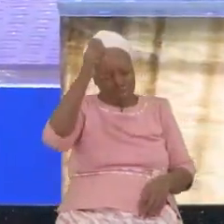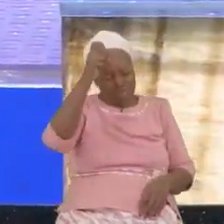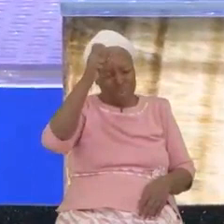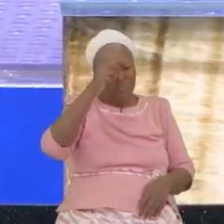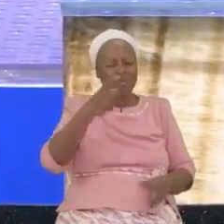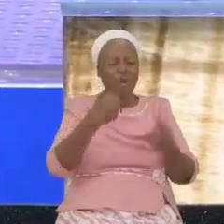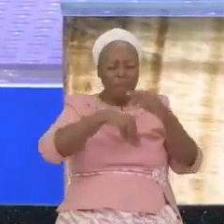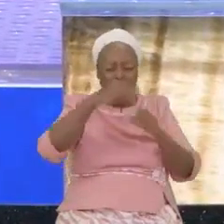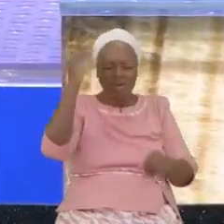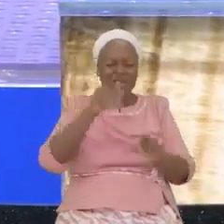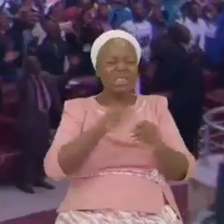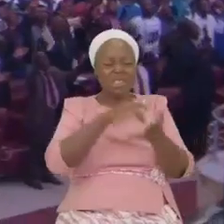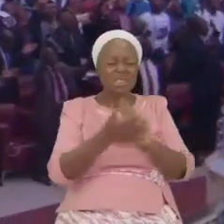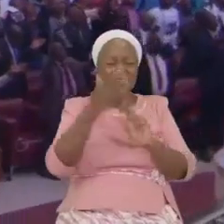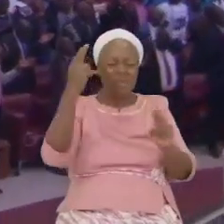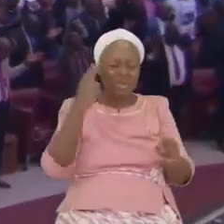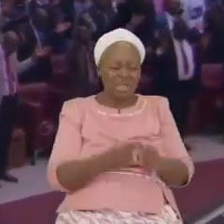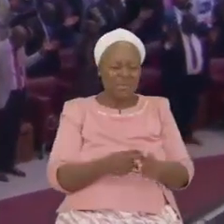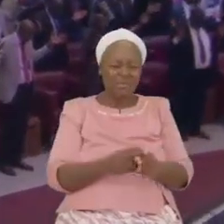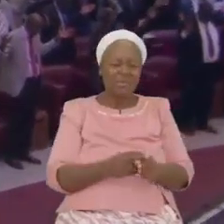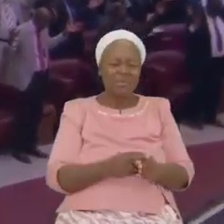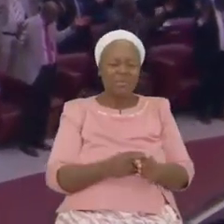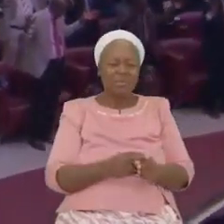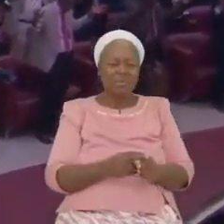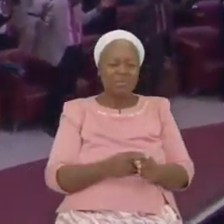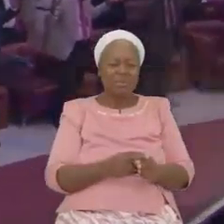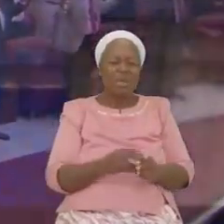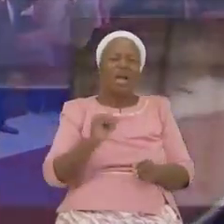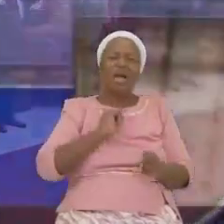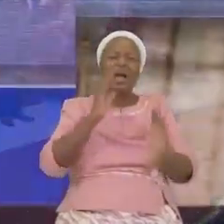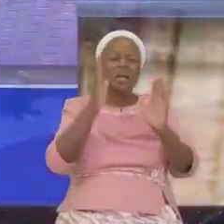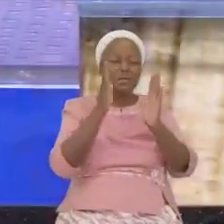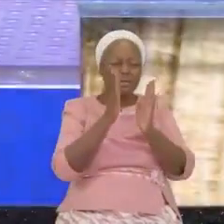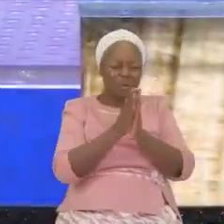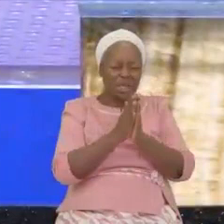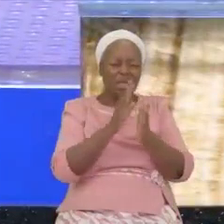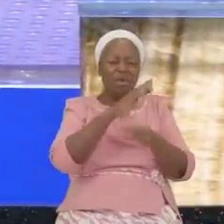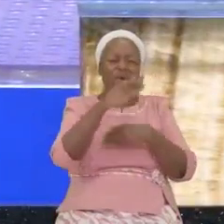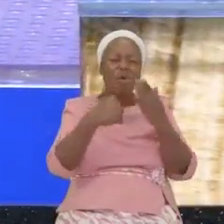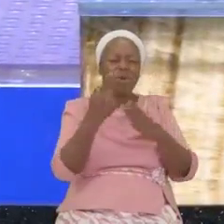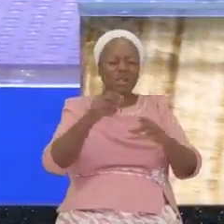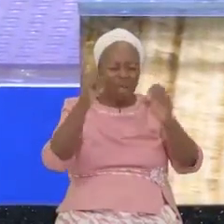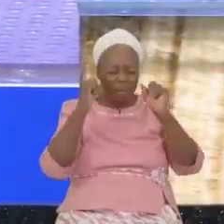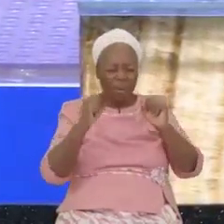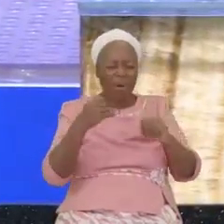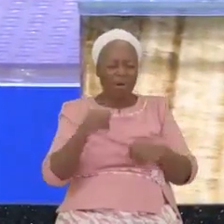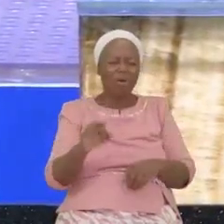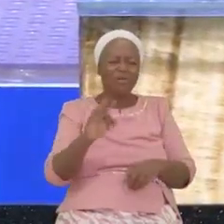come out in Jesus' name. I pray all the power of